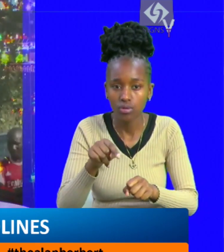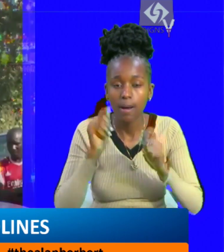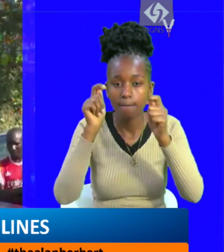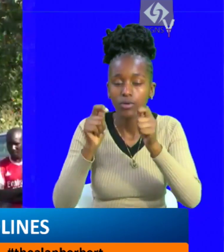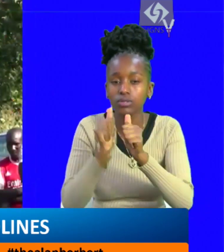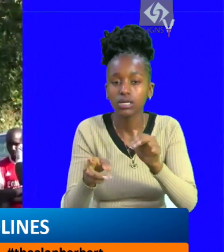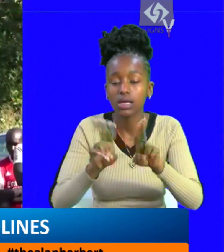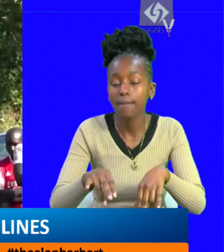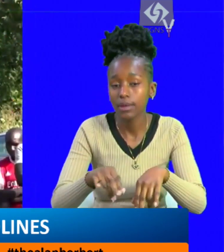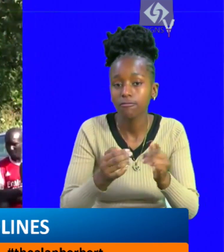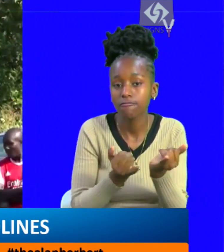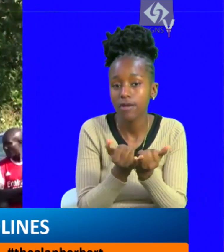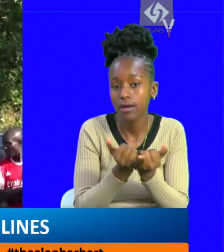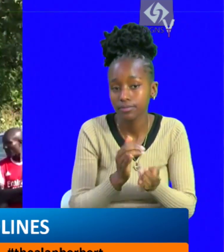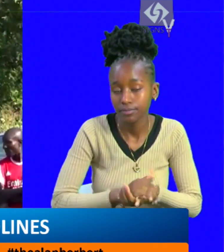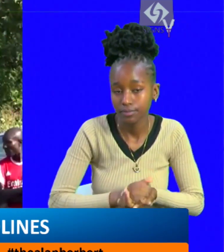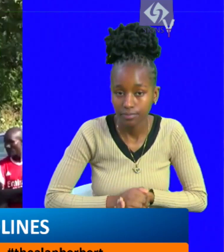over excessive use of force,